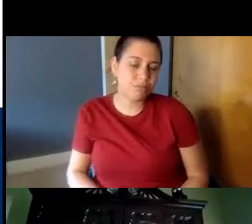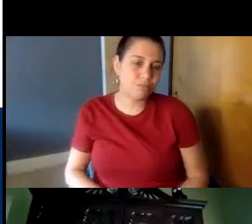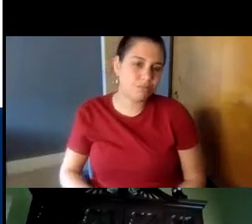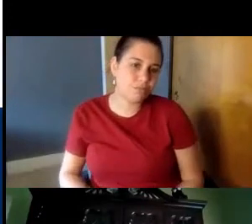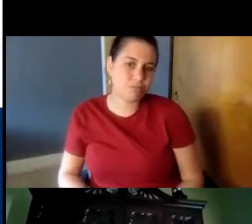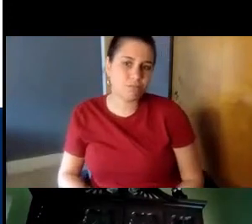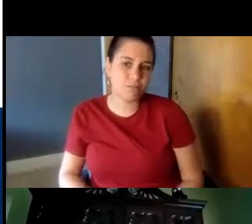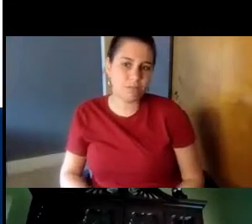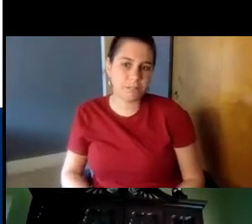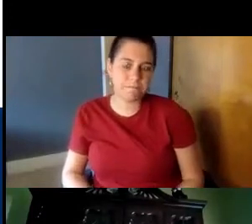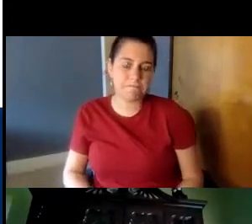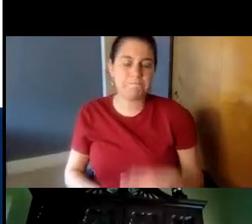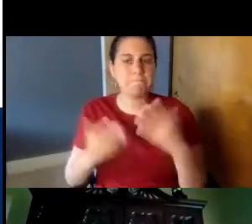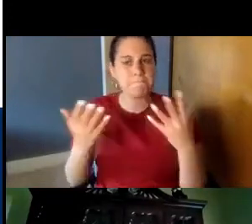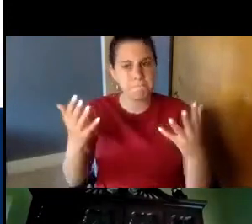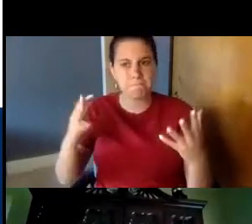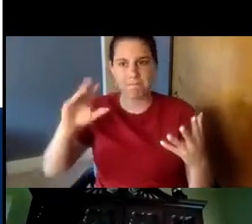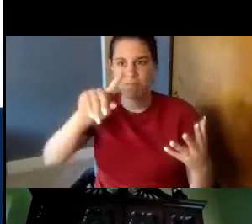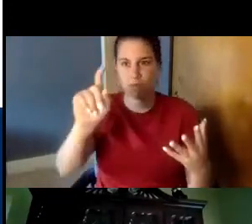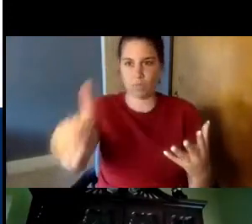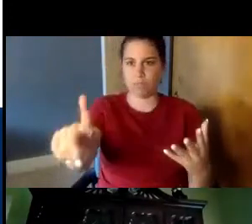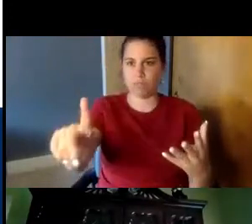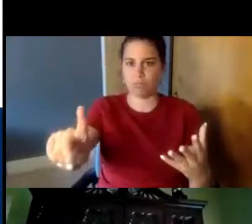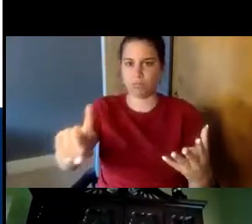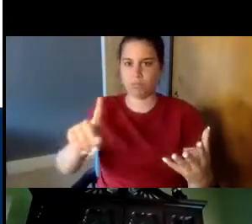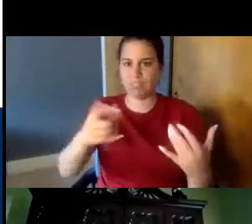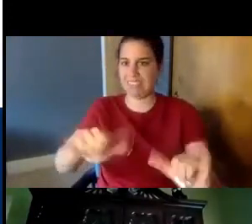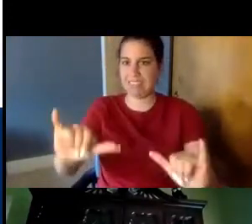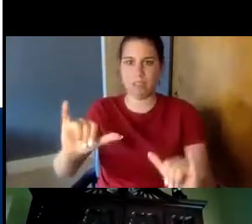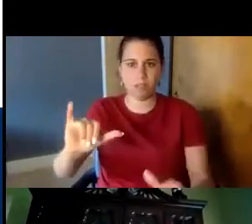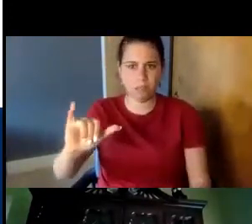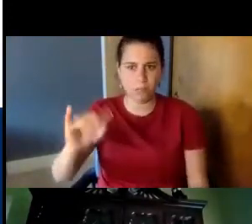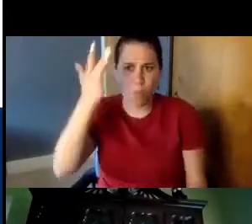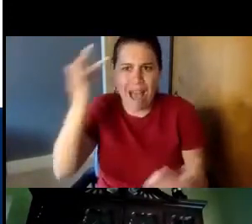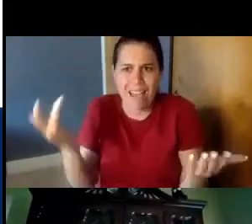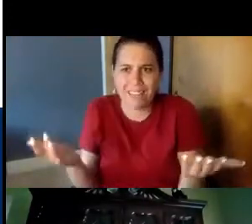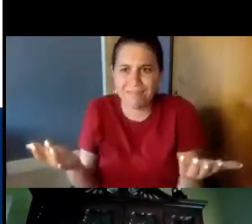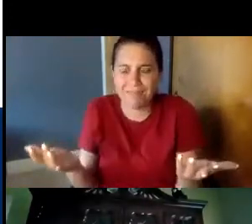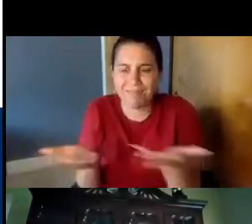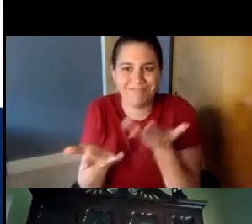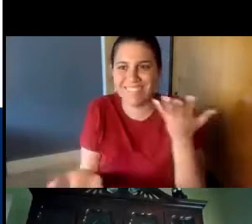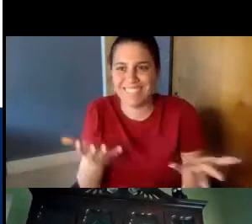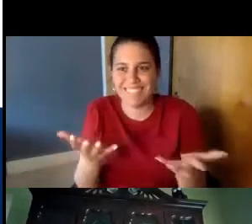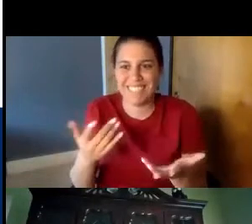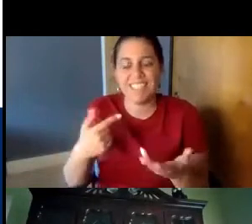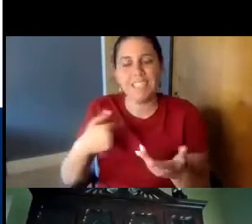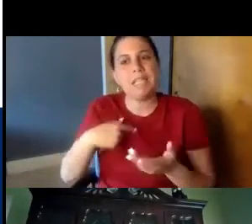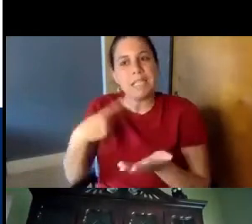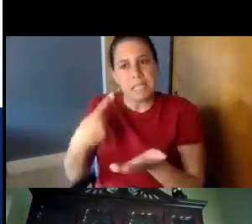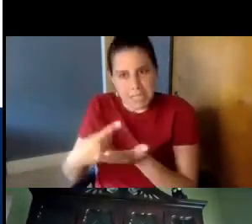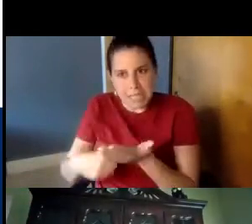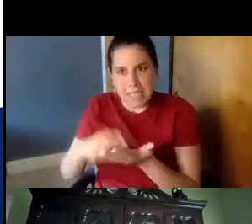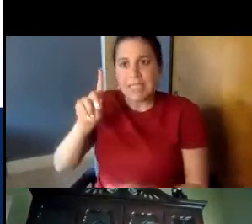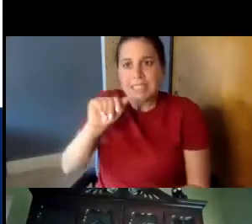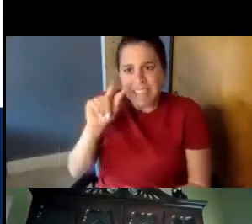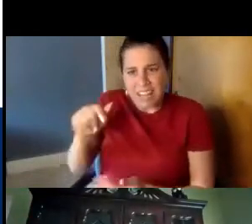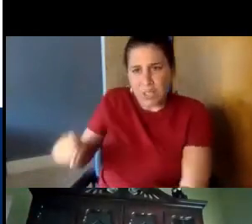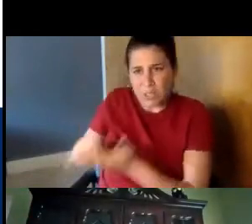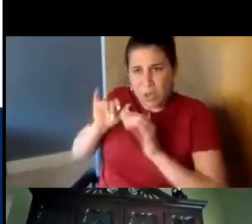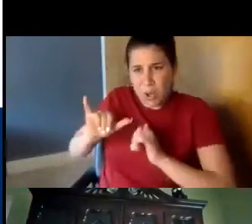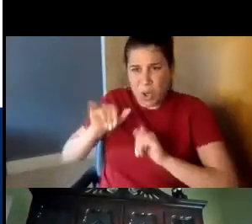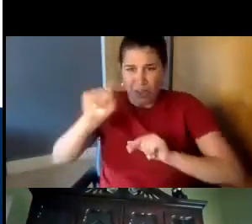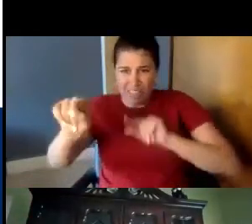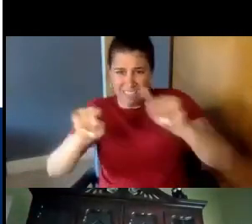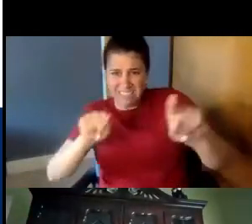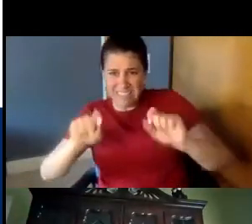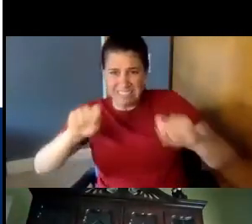I think the question remains though, why? We've talked about where the data are pointing us to understand where